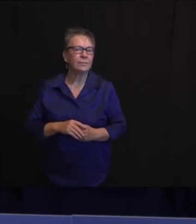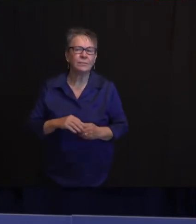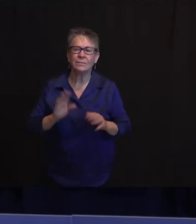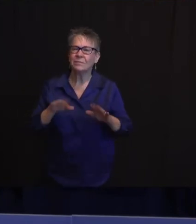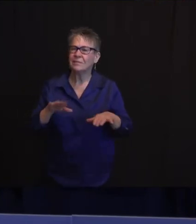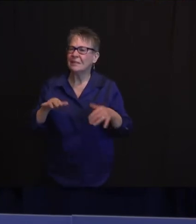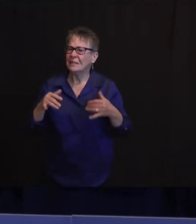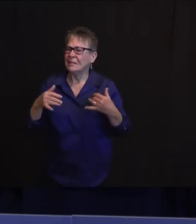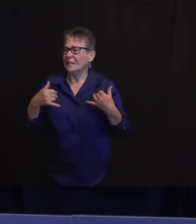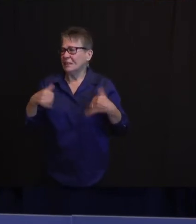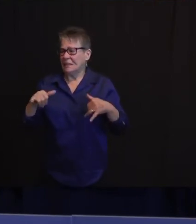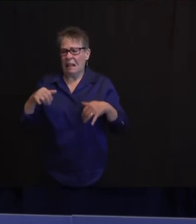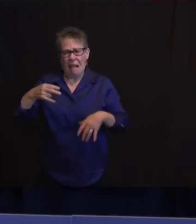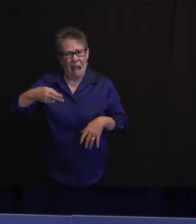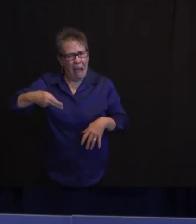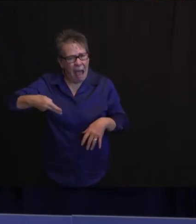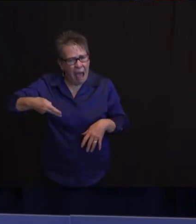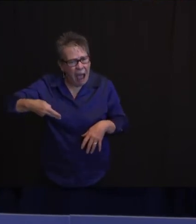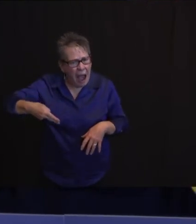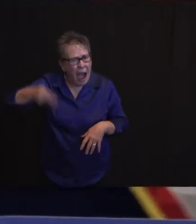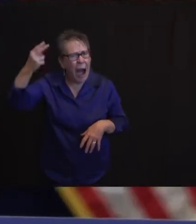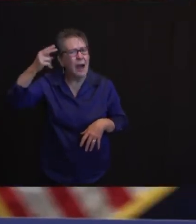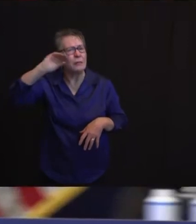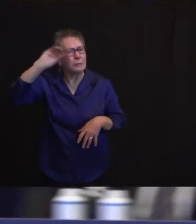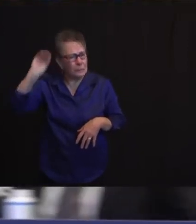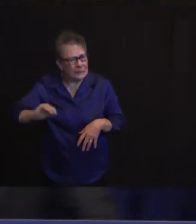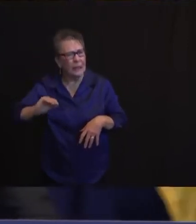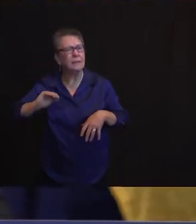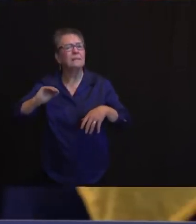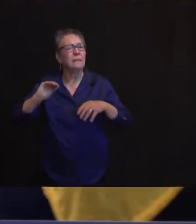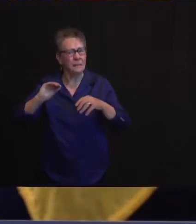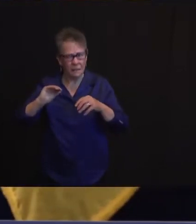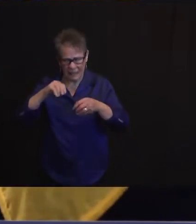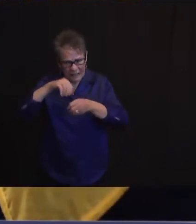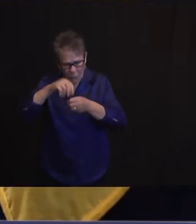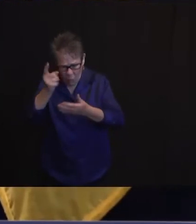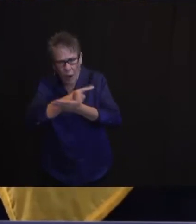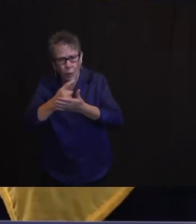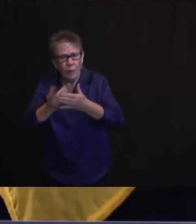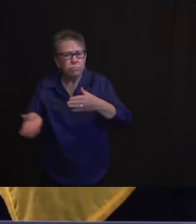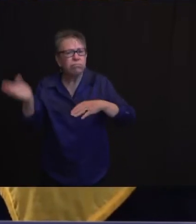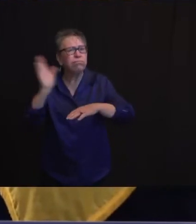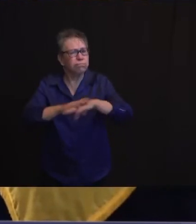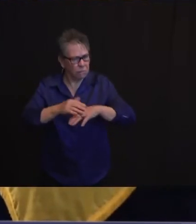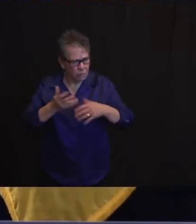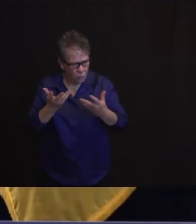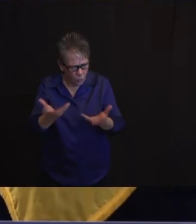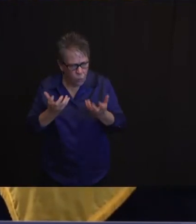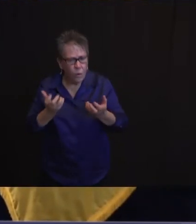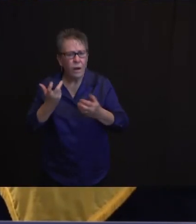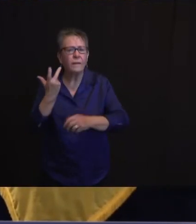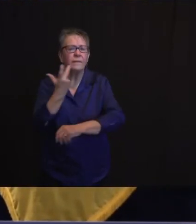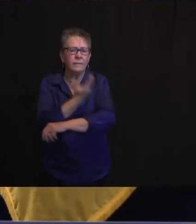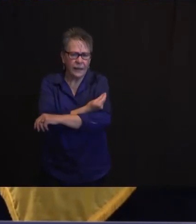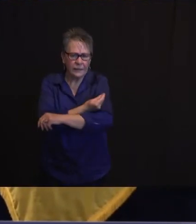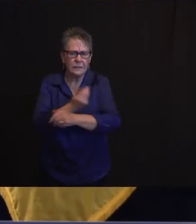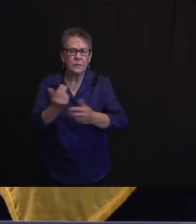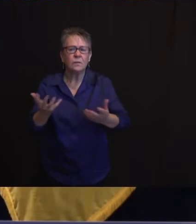increase in 1 week. Judy, we don't have yet, do you have a January expectation from the feds in terms of numbers?